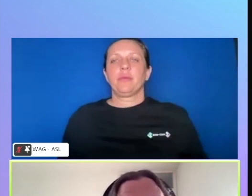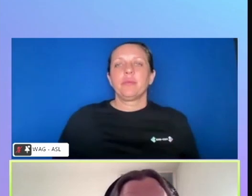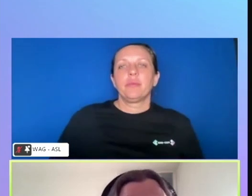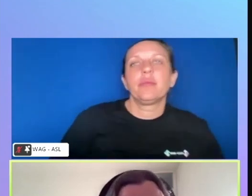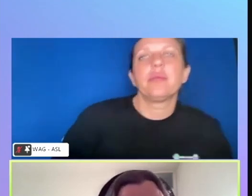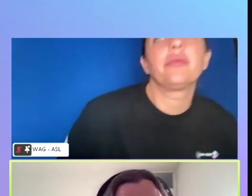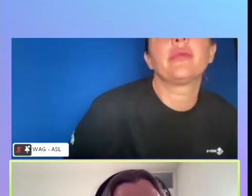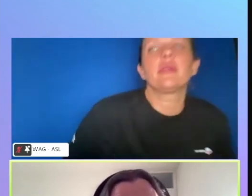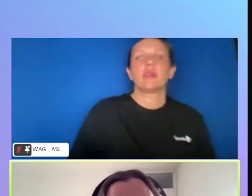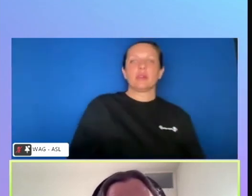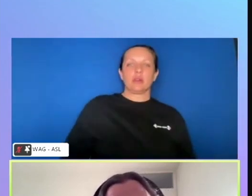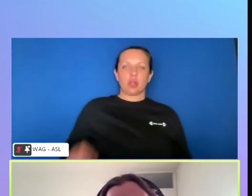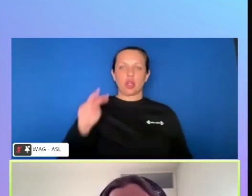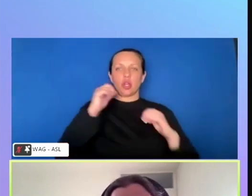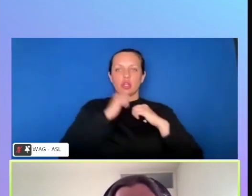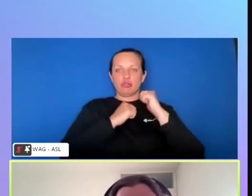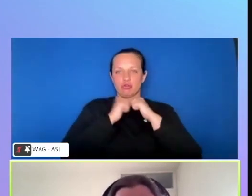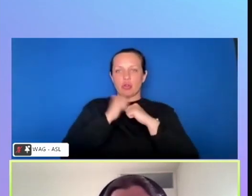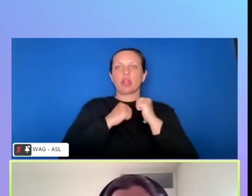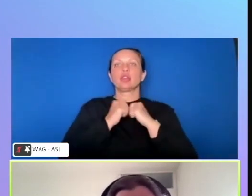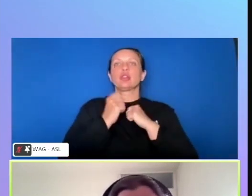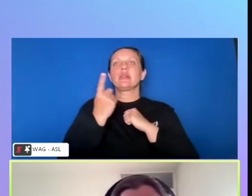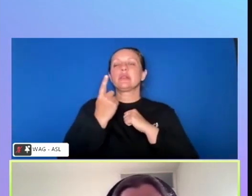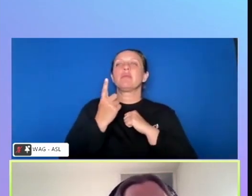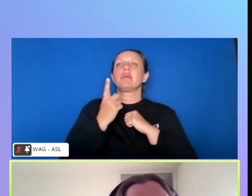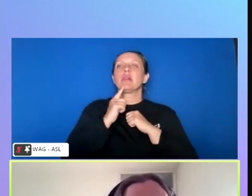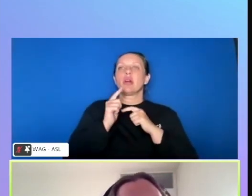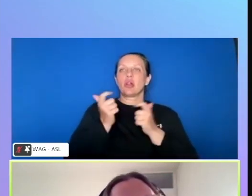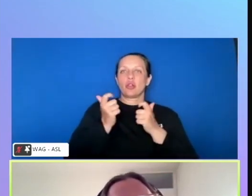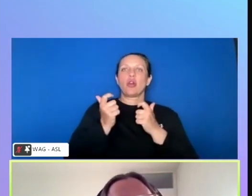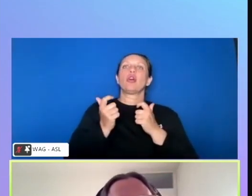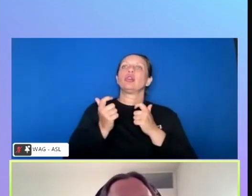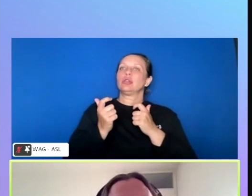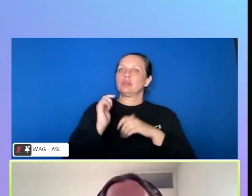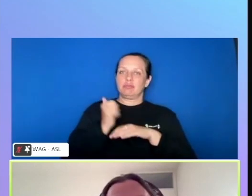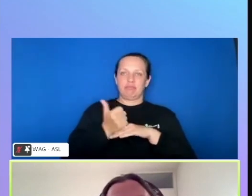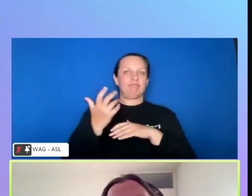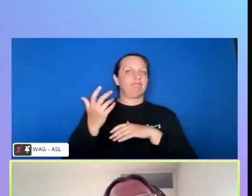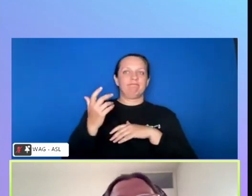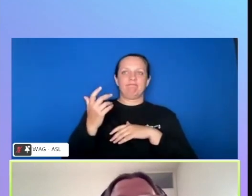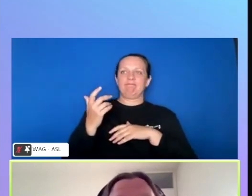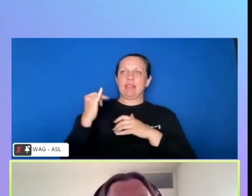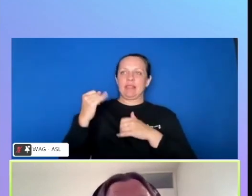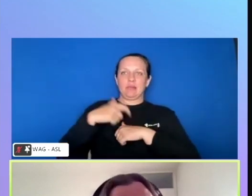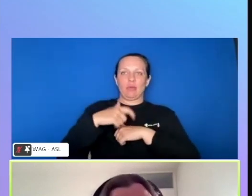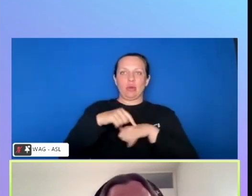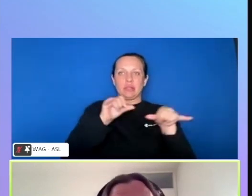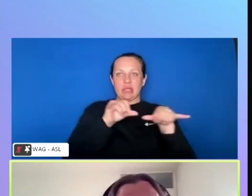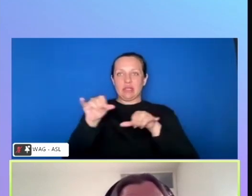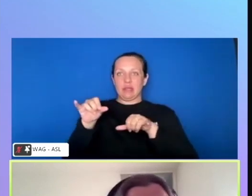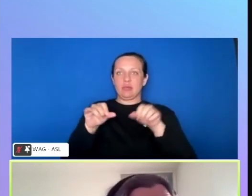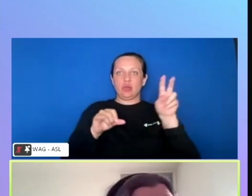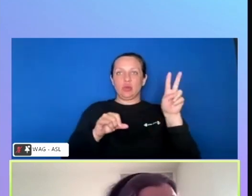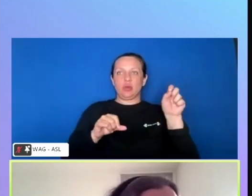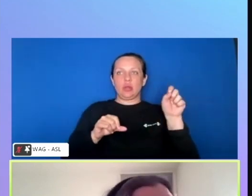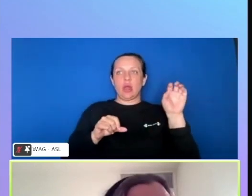Looking at the structure of WCAG 3, this is something that is largely set at this point. There are a lot of similarities between 2.0